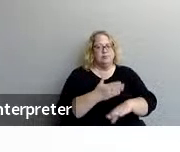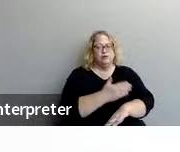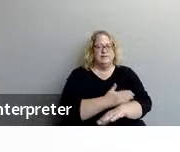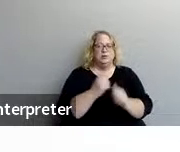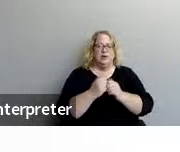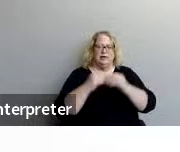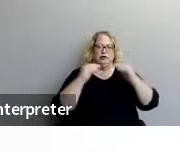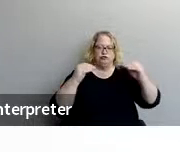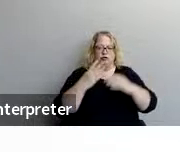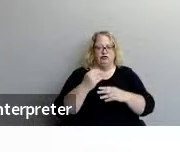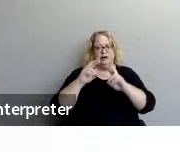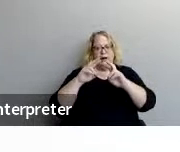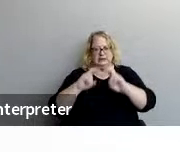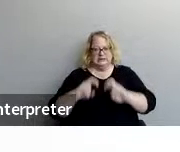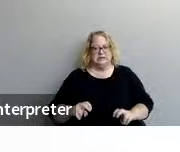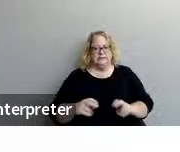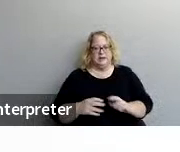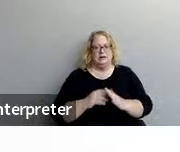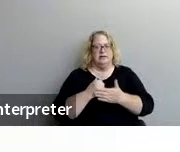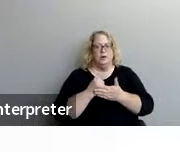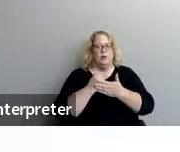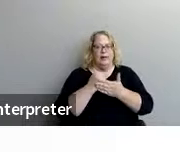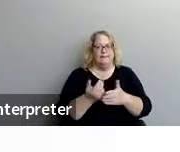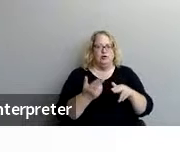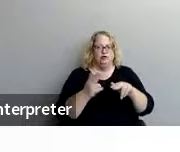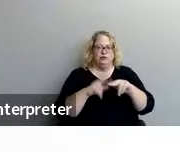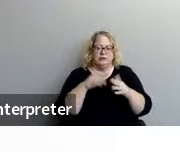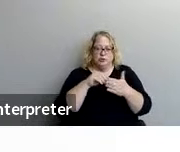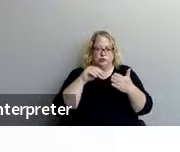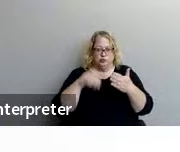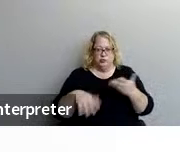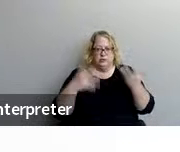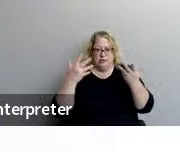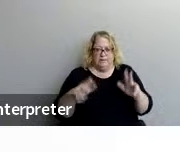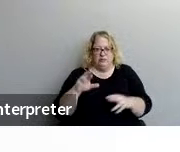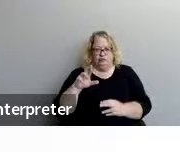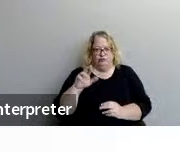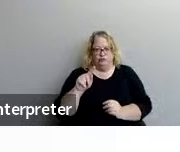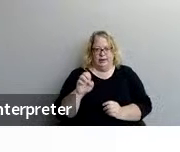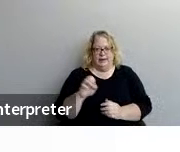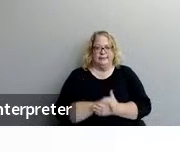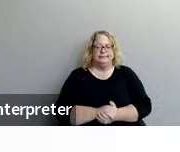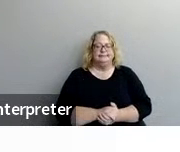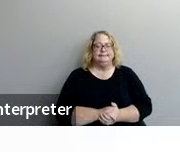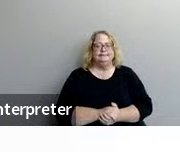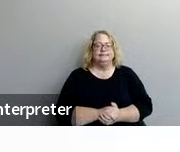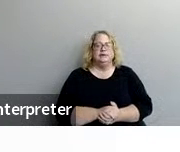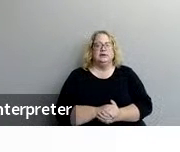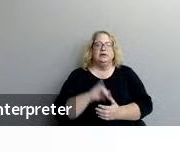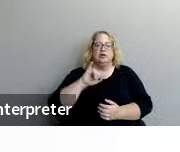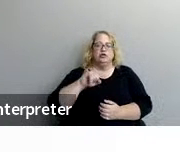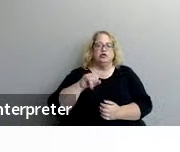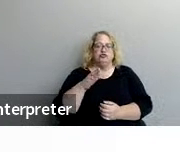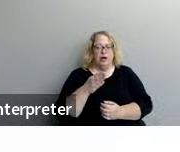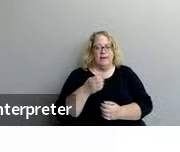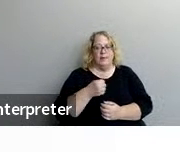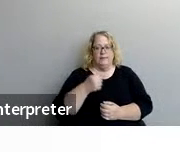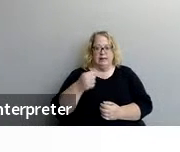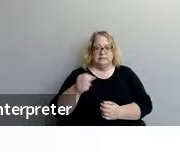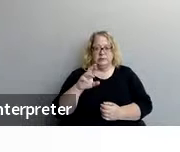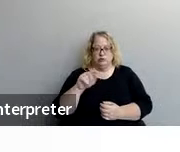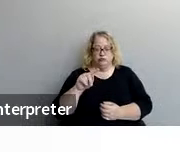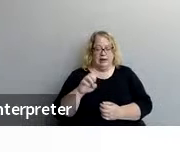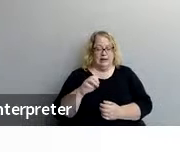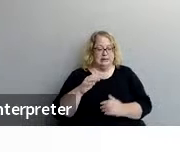and assessment that will aid in increasing that student completion rate. The job placement rate is obviously, as you can see,